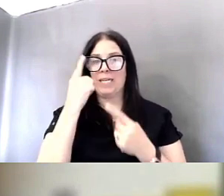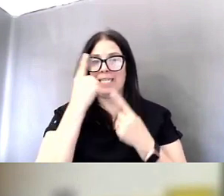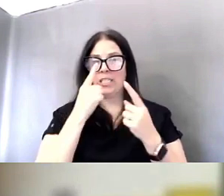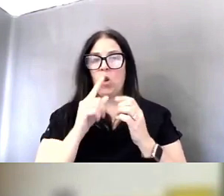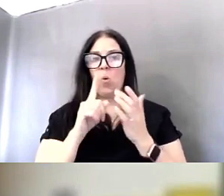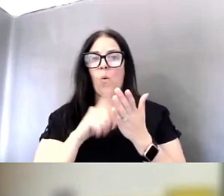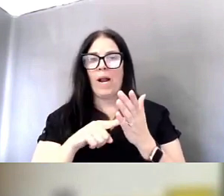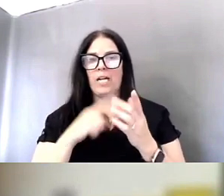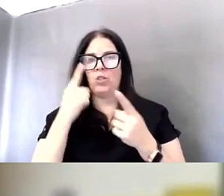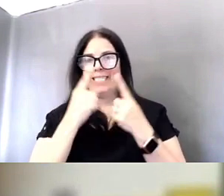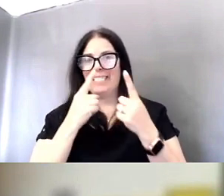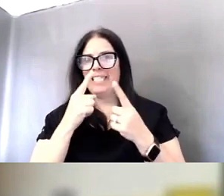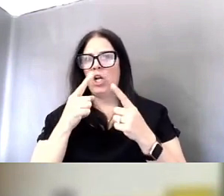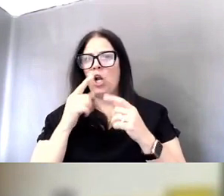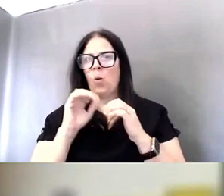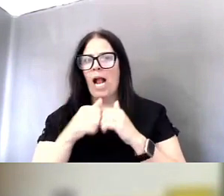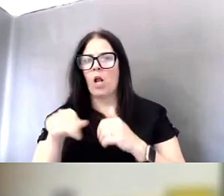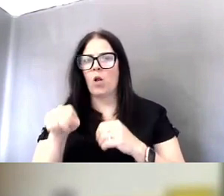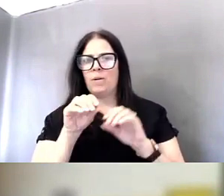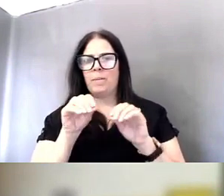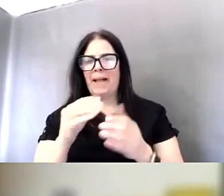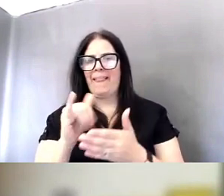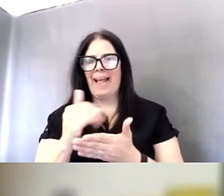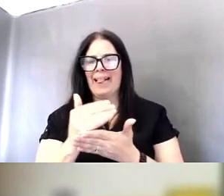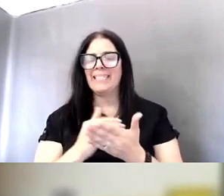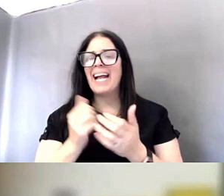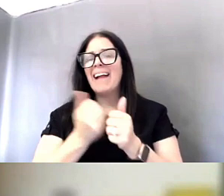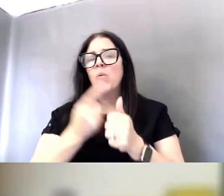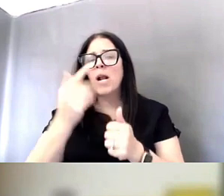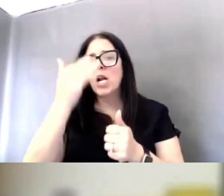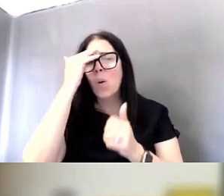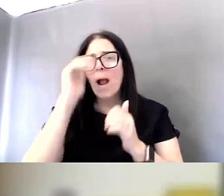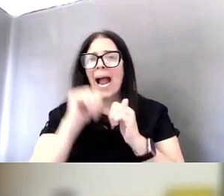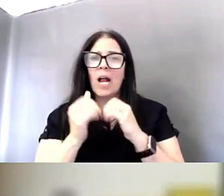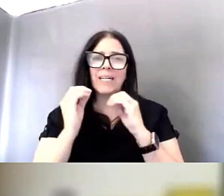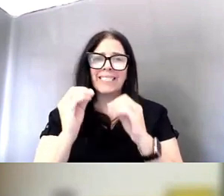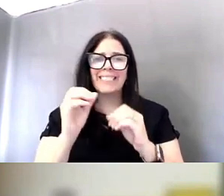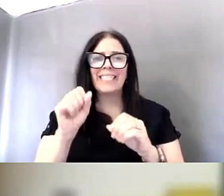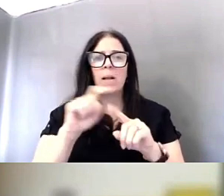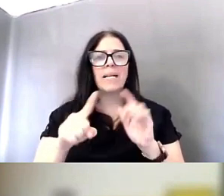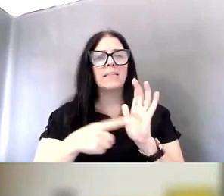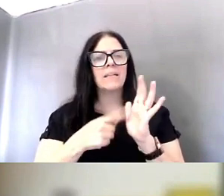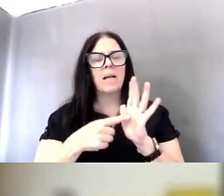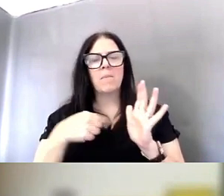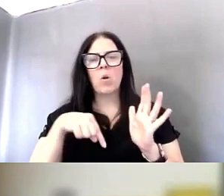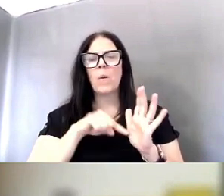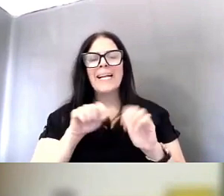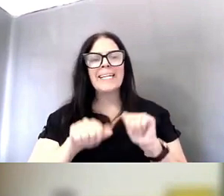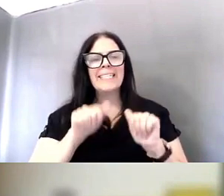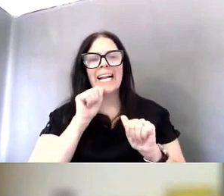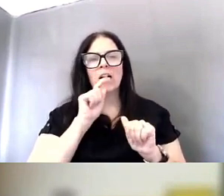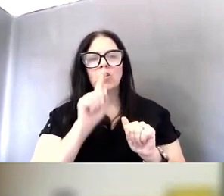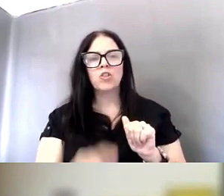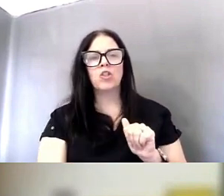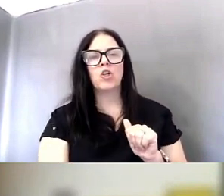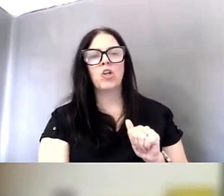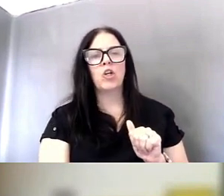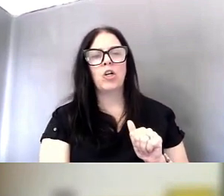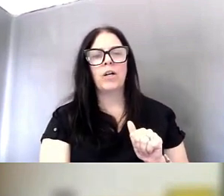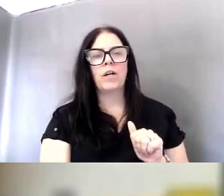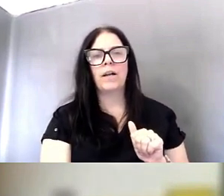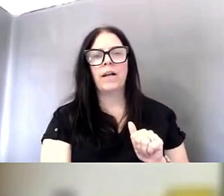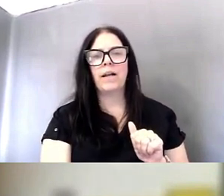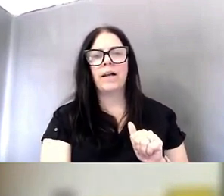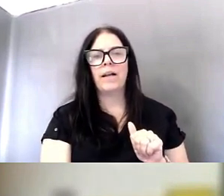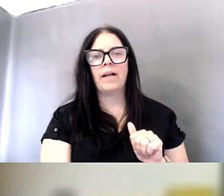put your lesson together. Everybody knows how to deliver a lesson, but sometimes what our thinking and